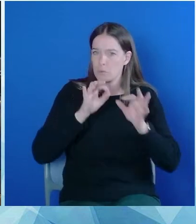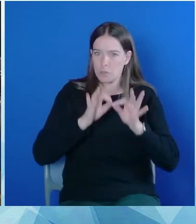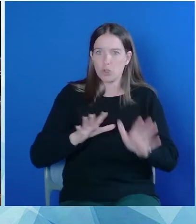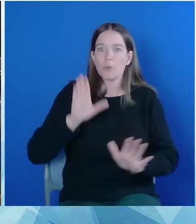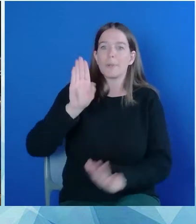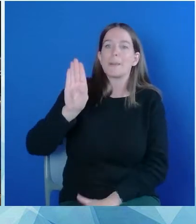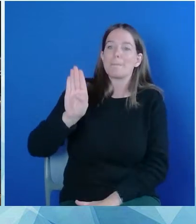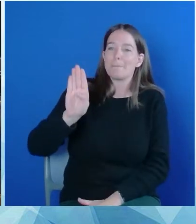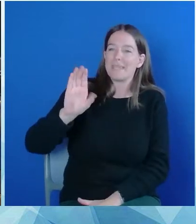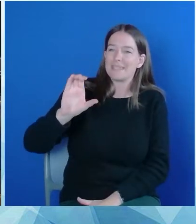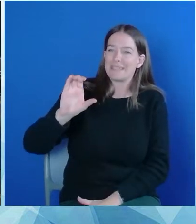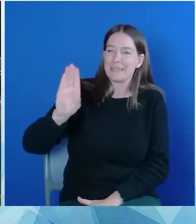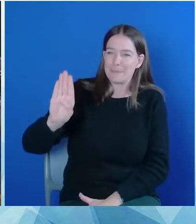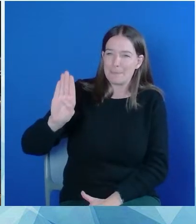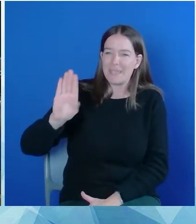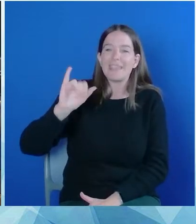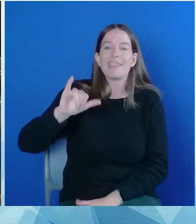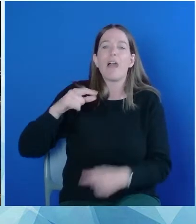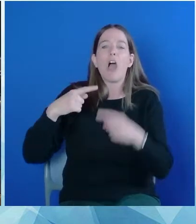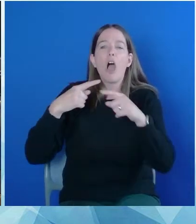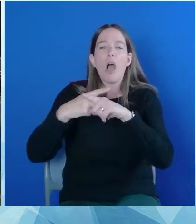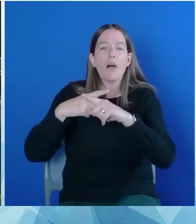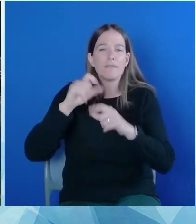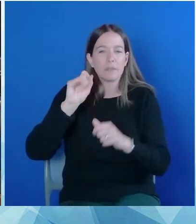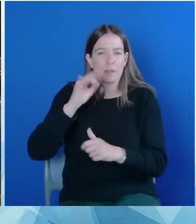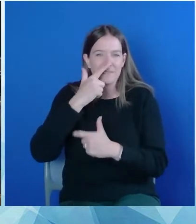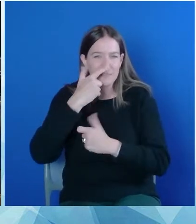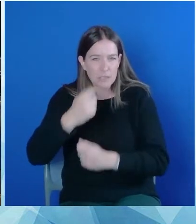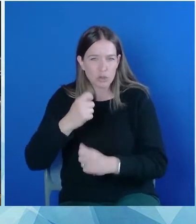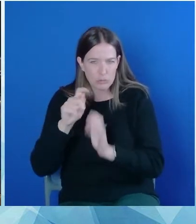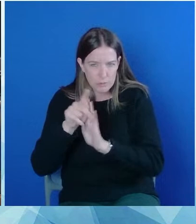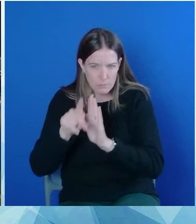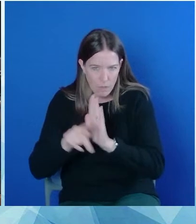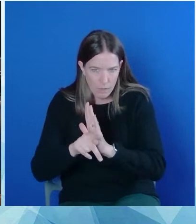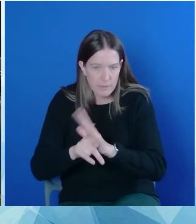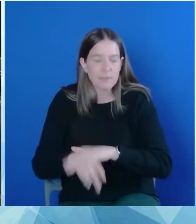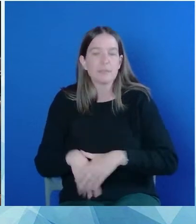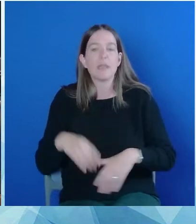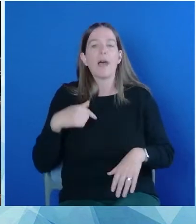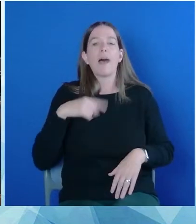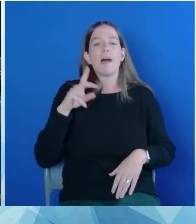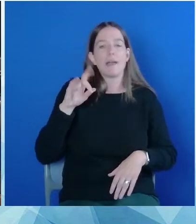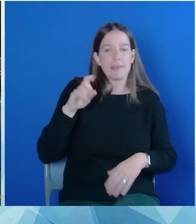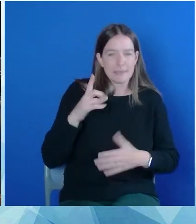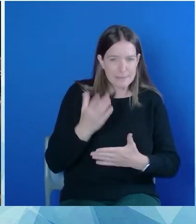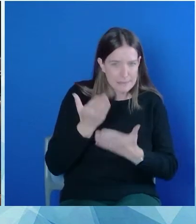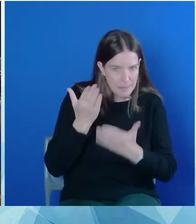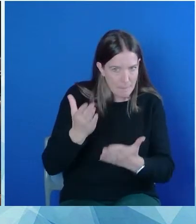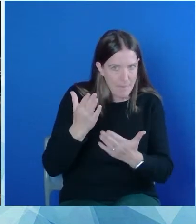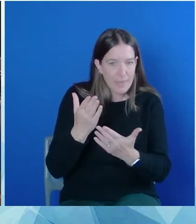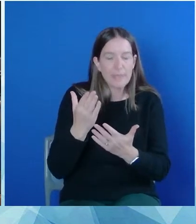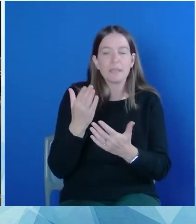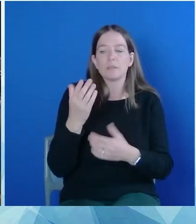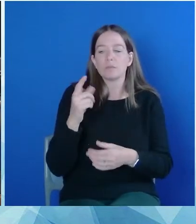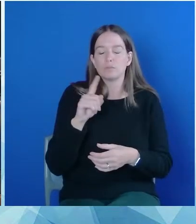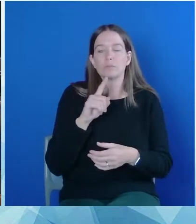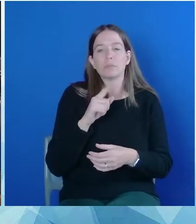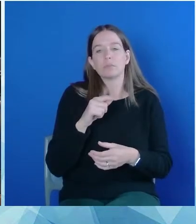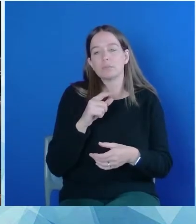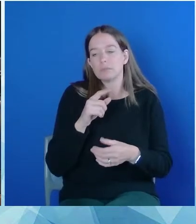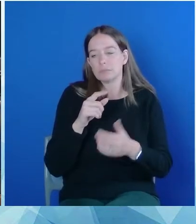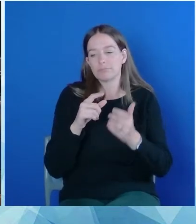did submit some recommendations for amendment to this policy